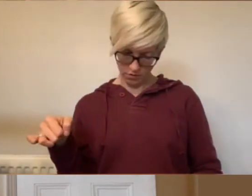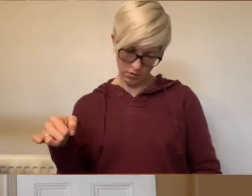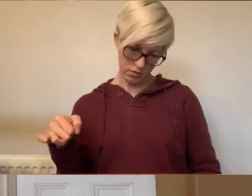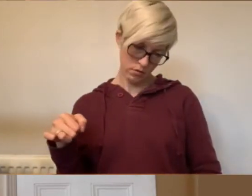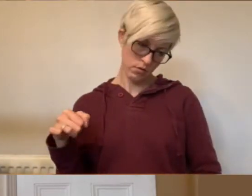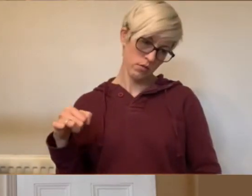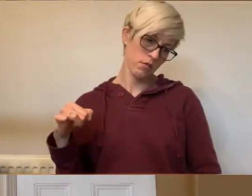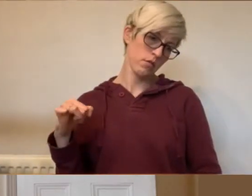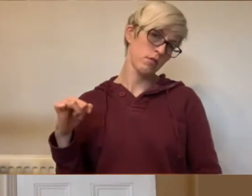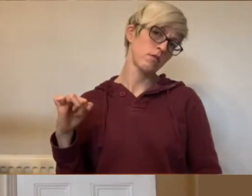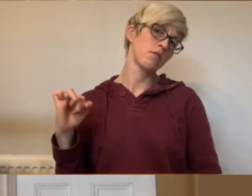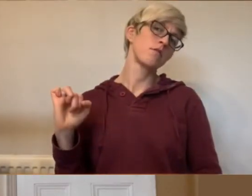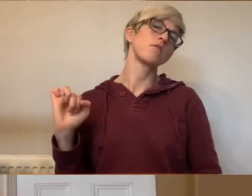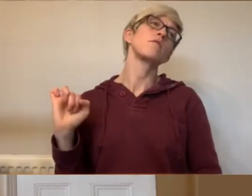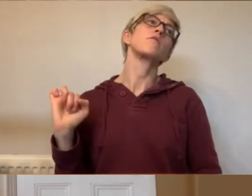round.